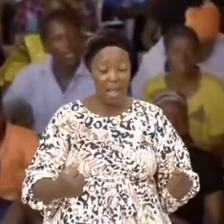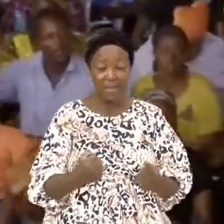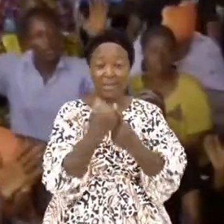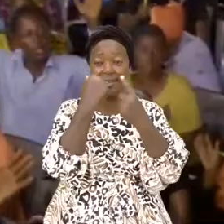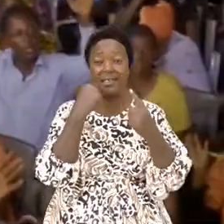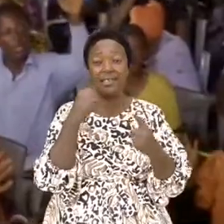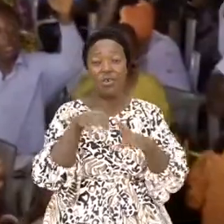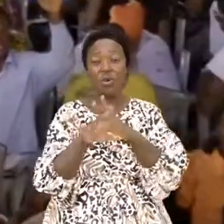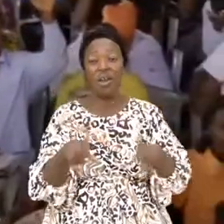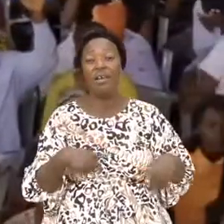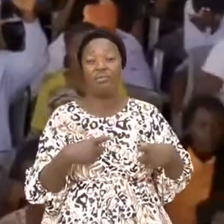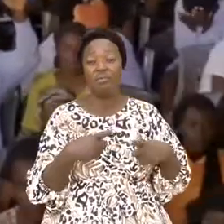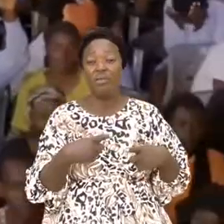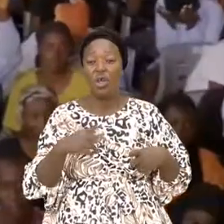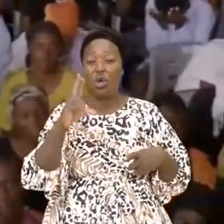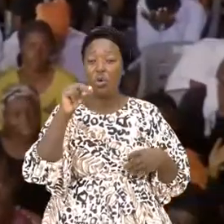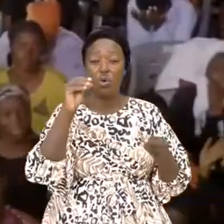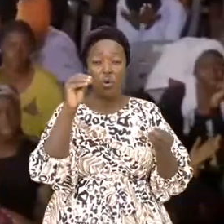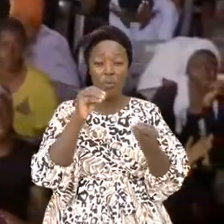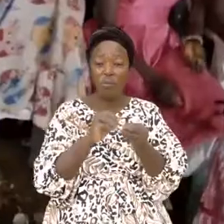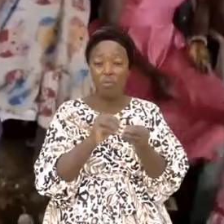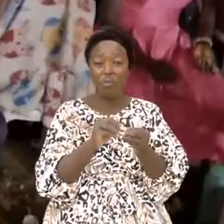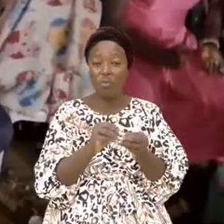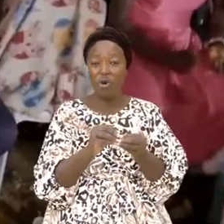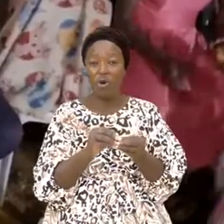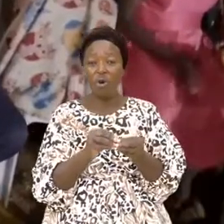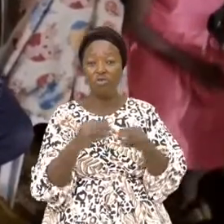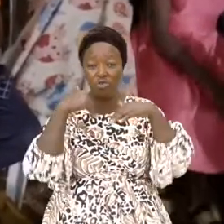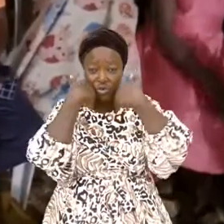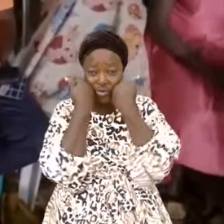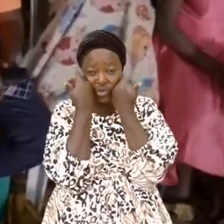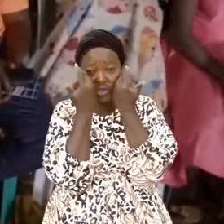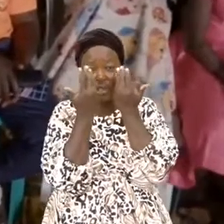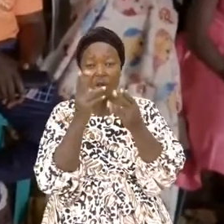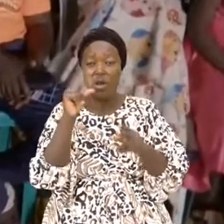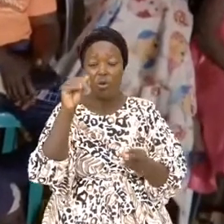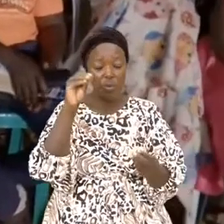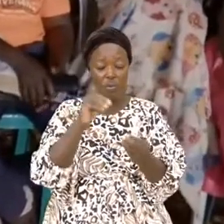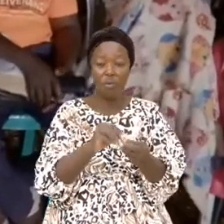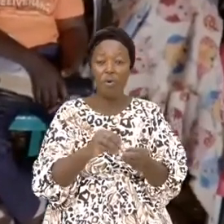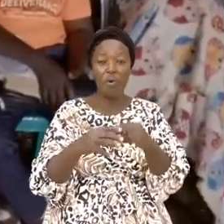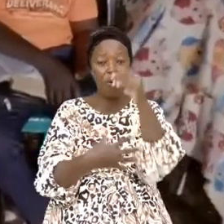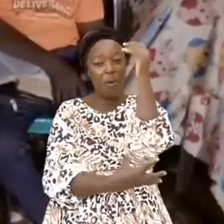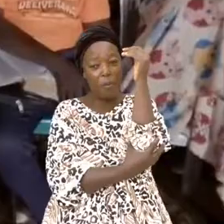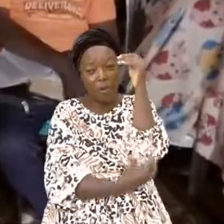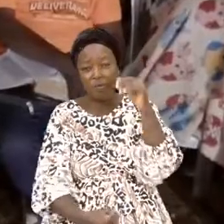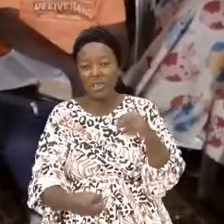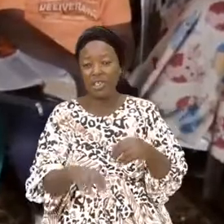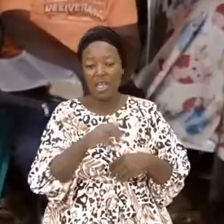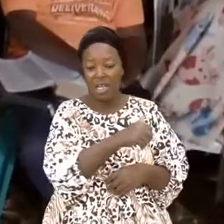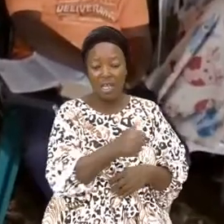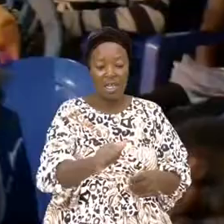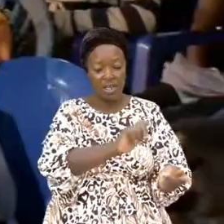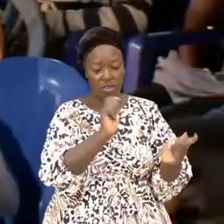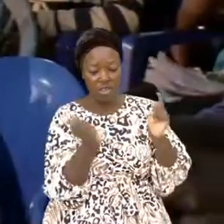life. No more deprivation. No more poverty. A change is coming